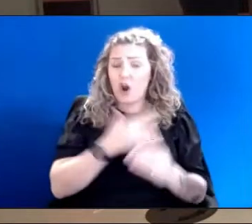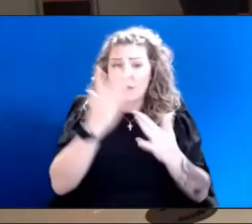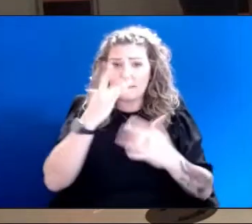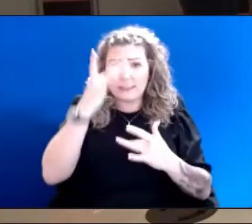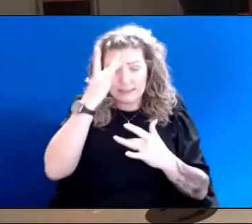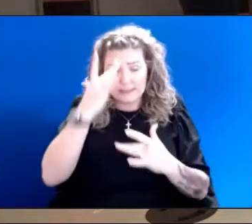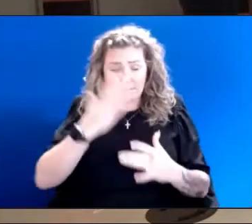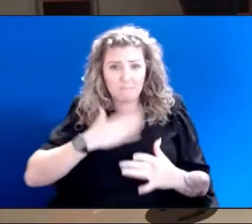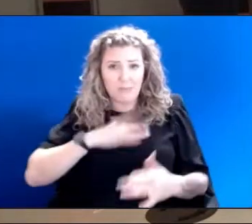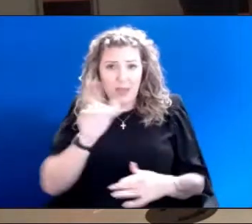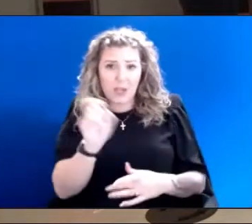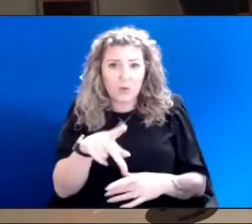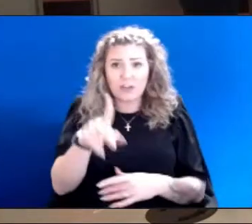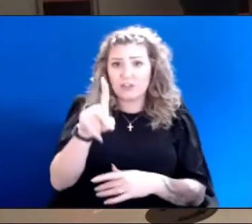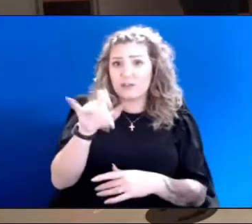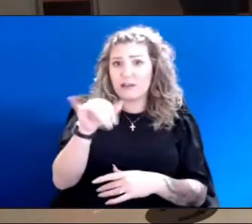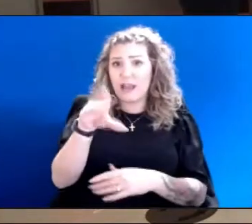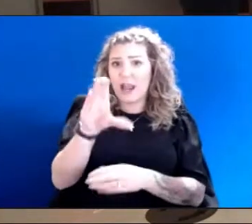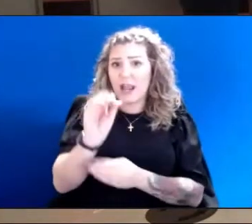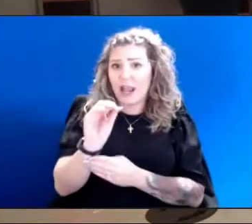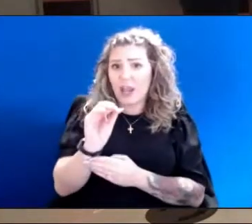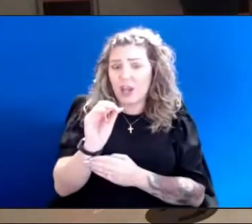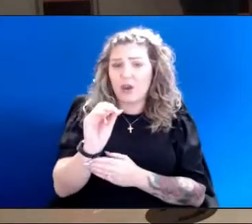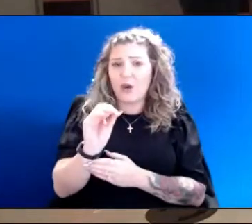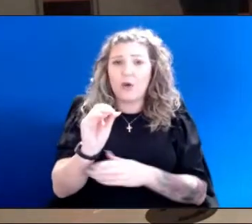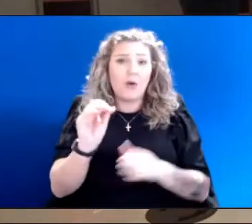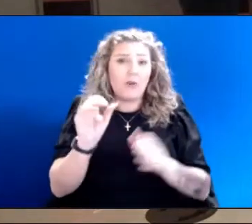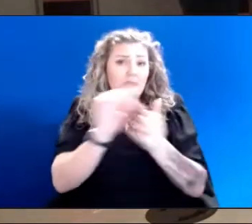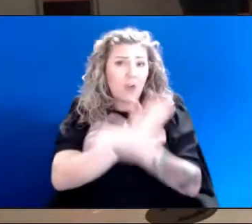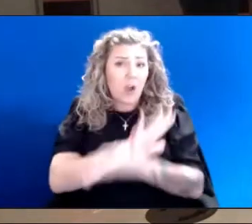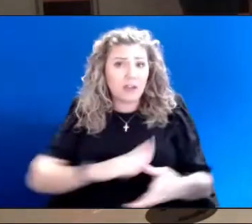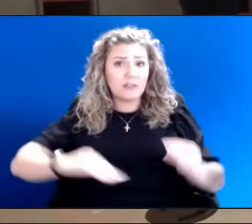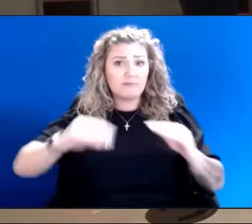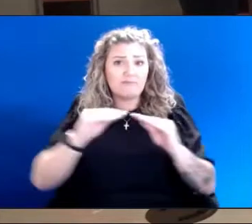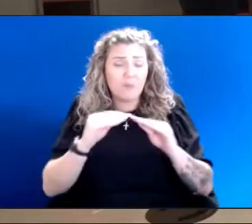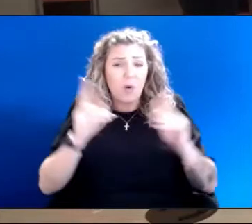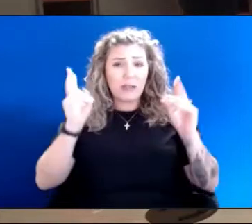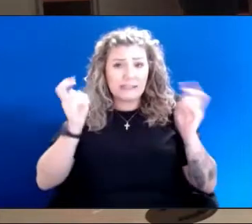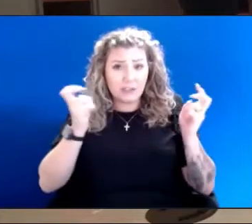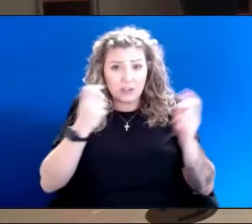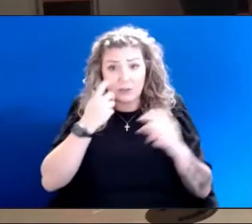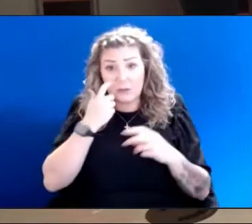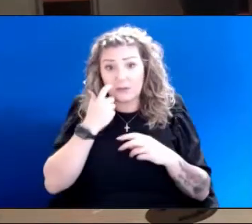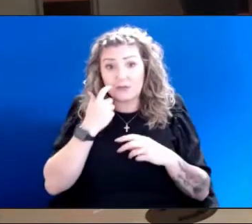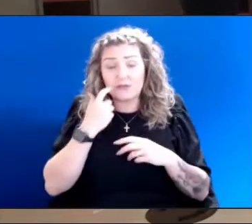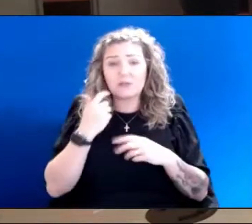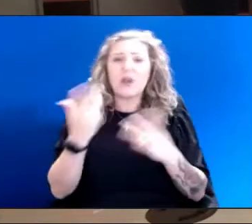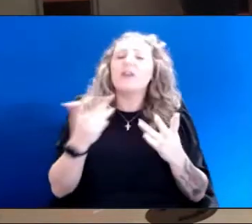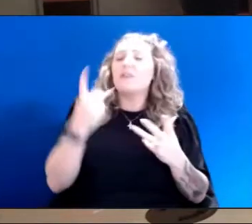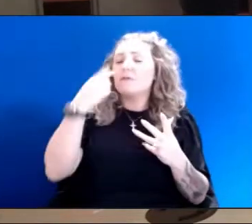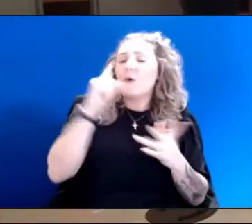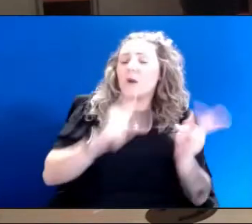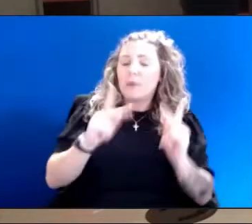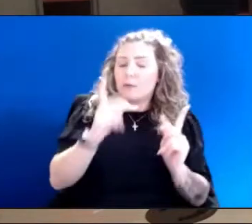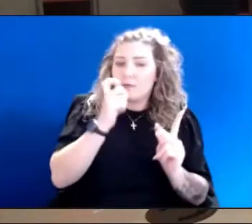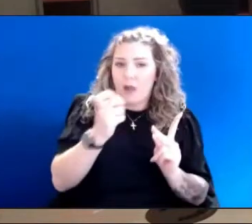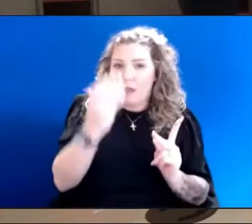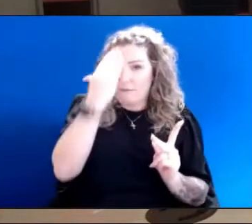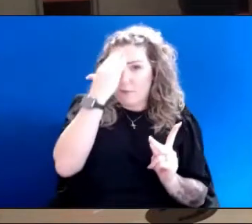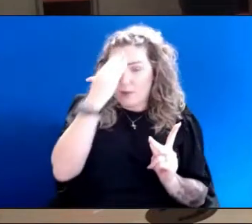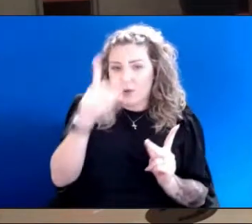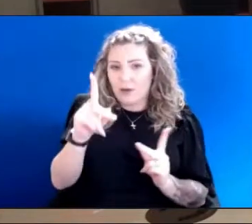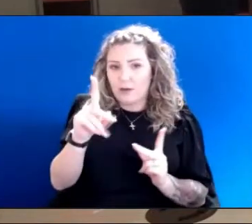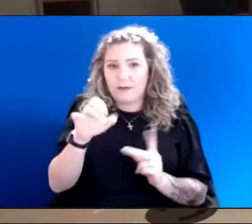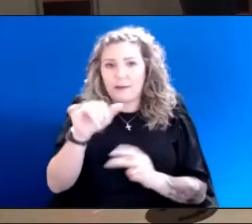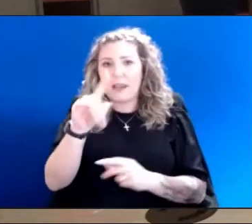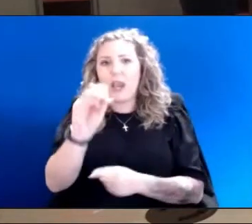way of eating have caused my problems more quickly? And what, for people who aren't familiar with keto, what's